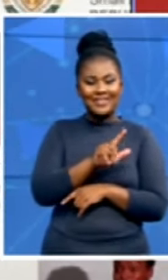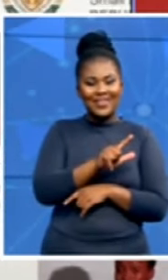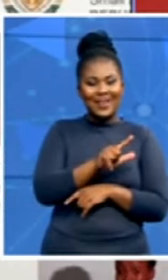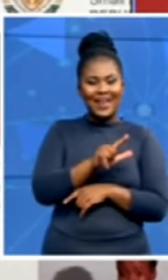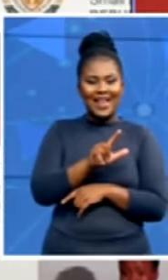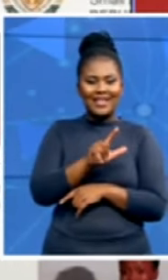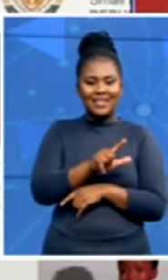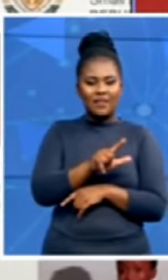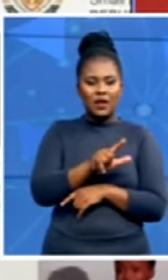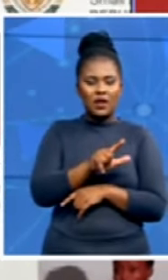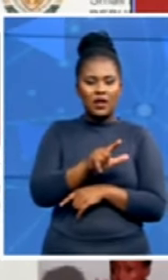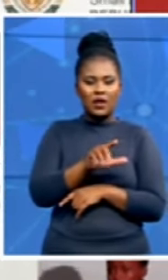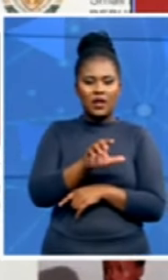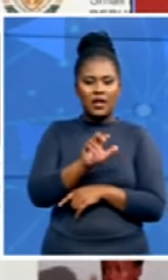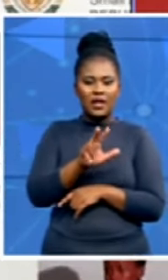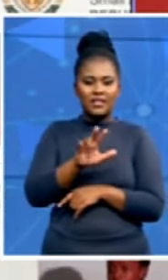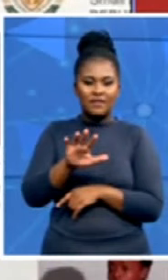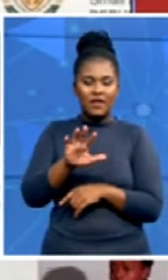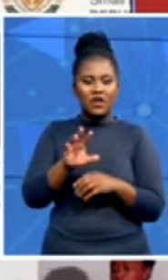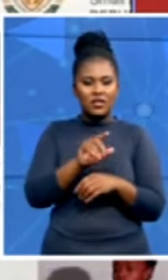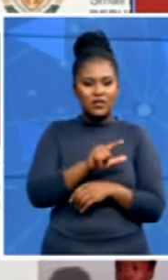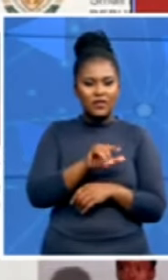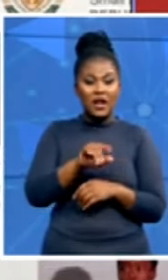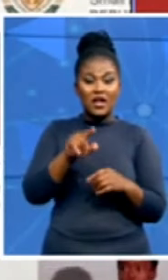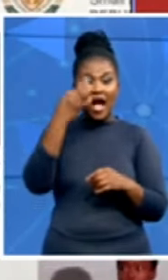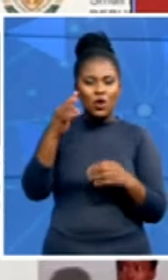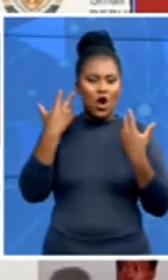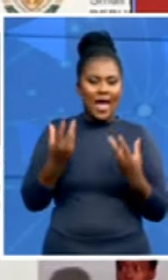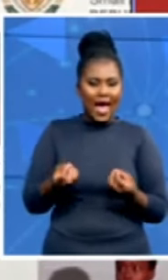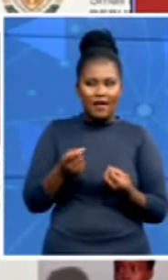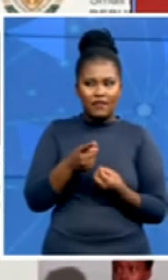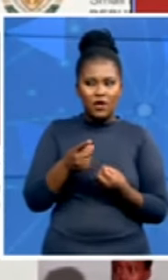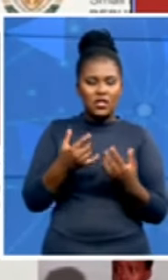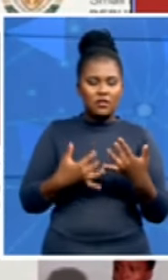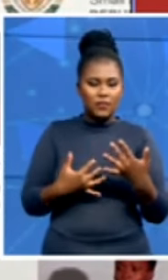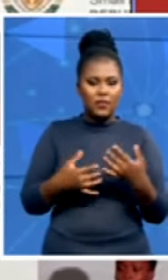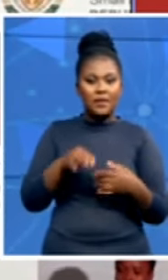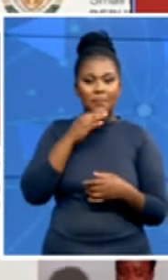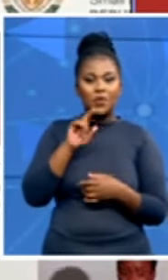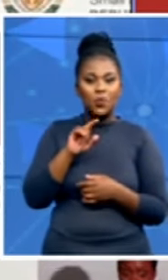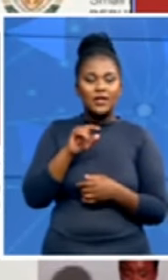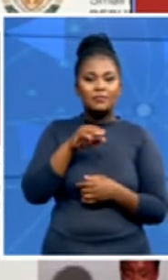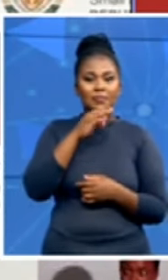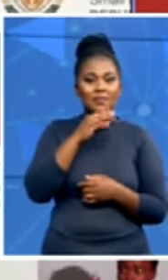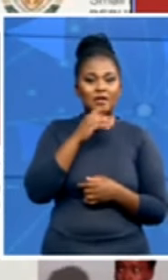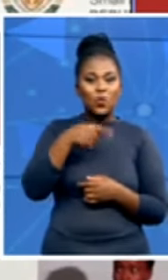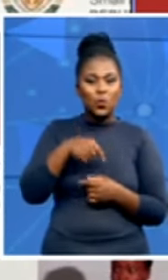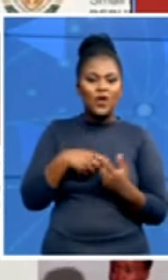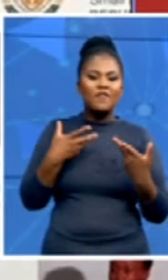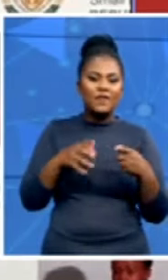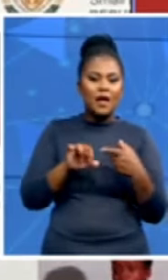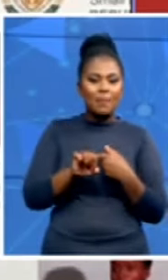million that we do not have. Because from reprioritizing certain funds, we managed to get out 300 million. This is just an